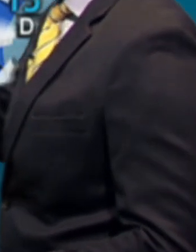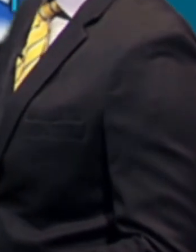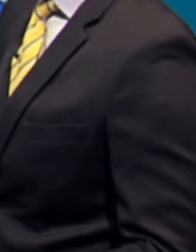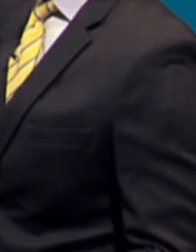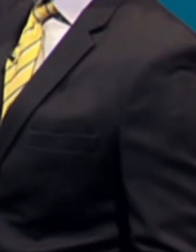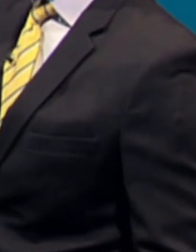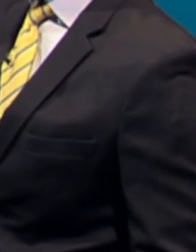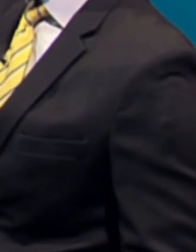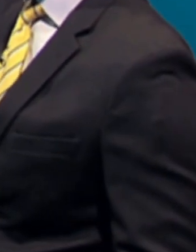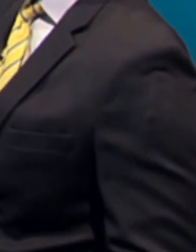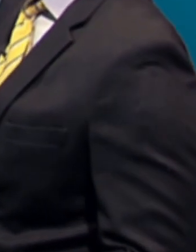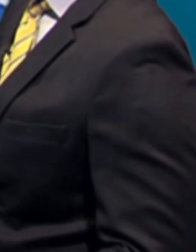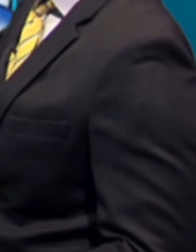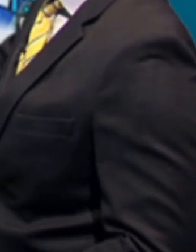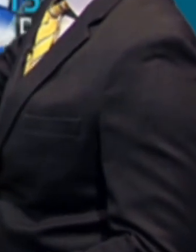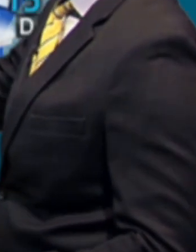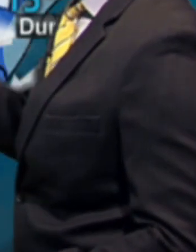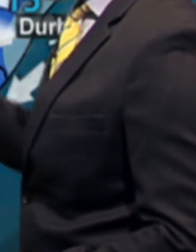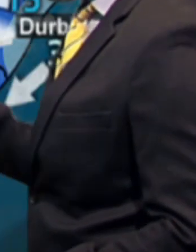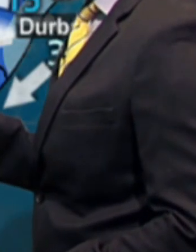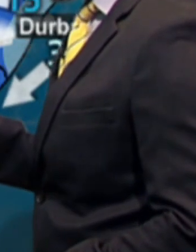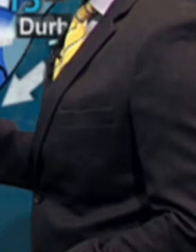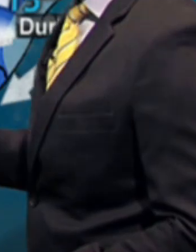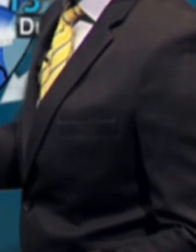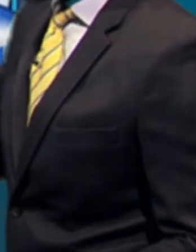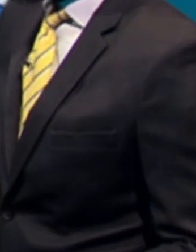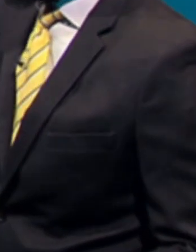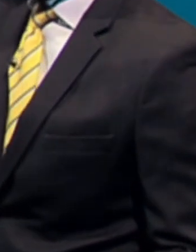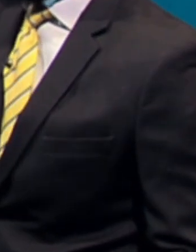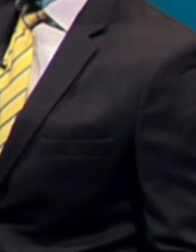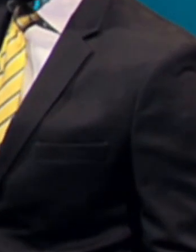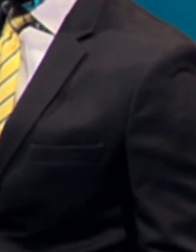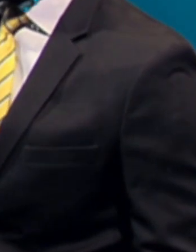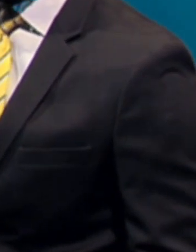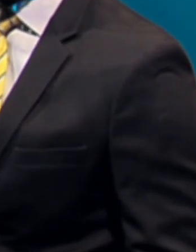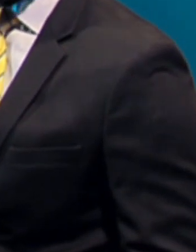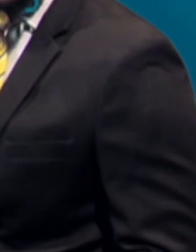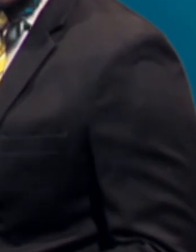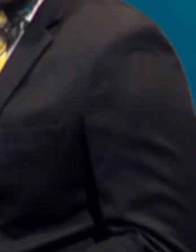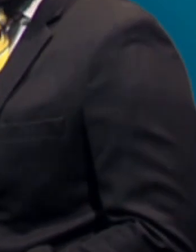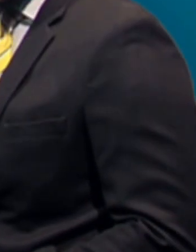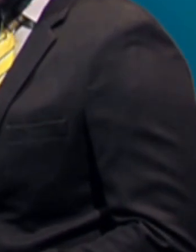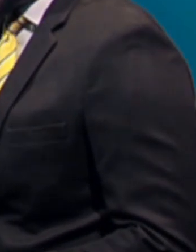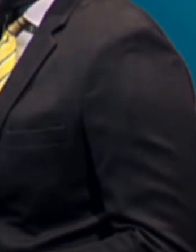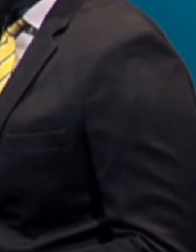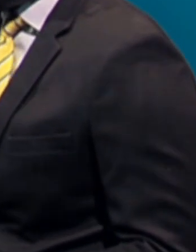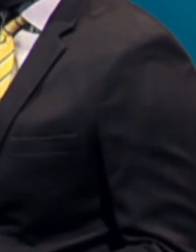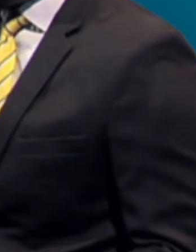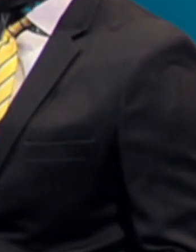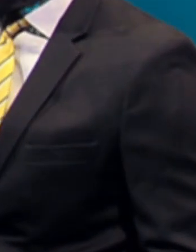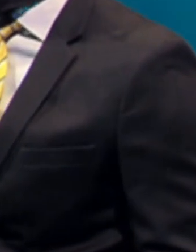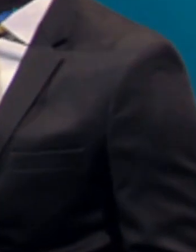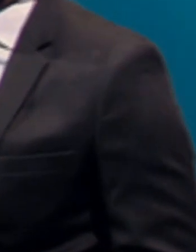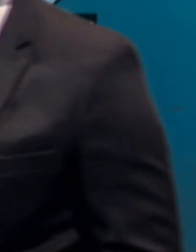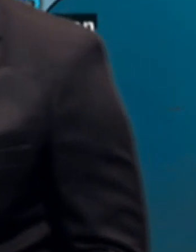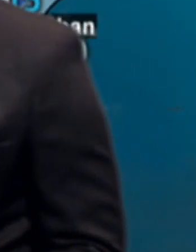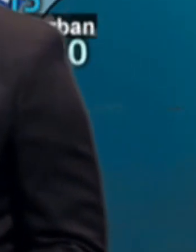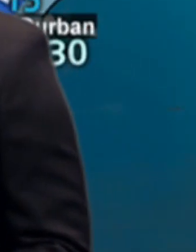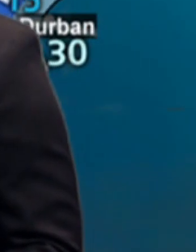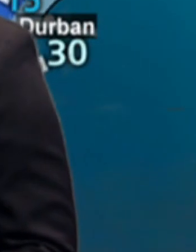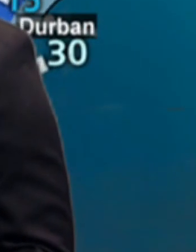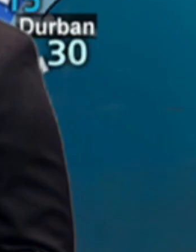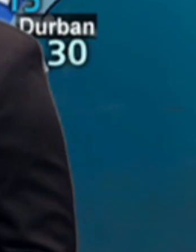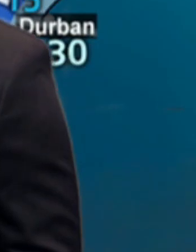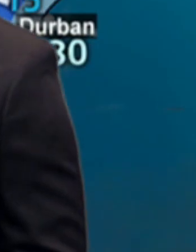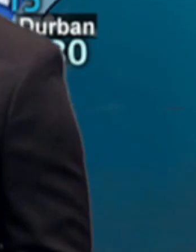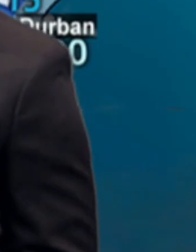Lesotho go tla jwala ka Mafikeng ditulo tse ikgethileng ka re Pietersburg Mamelodi ha o shebile ka haro up and down teng e tla be lefela pula tse saeng kae go tla jwala ka qabega go tla fitla